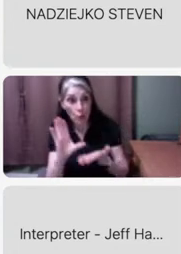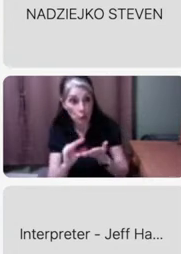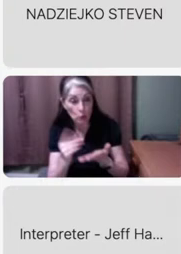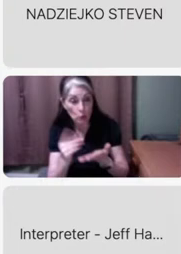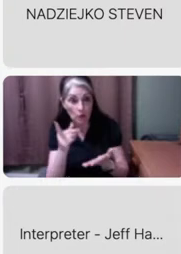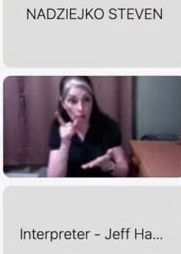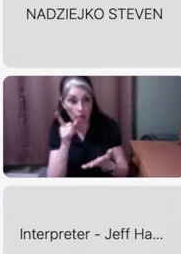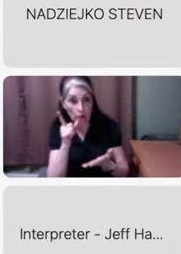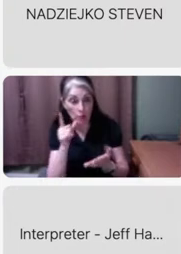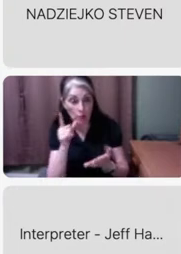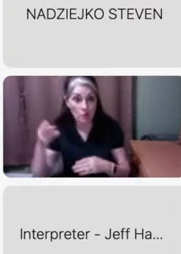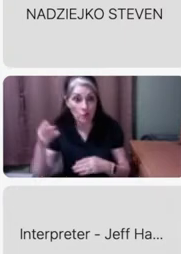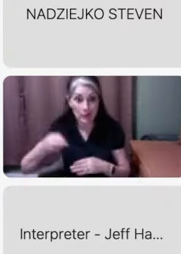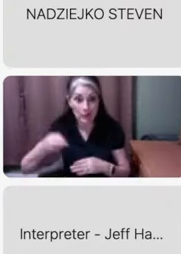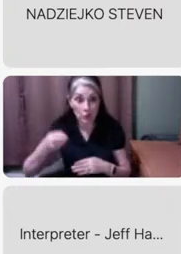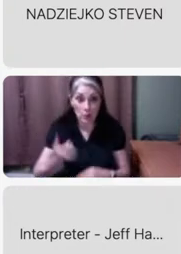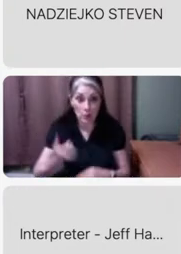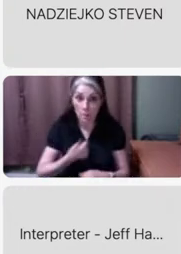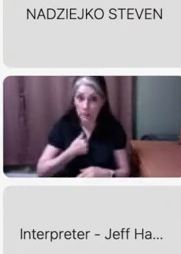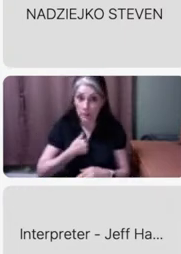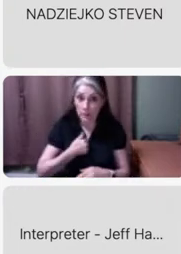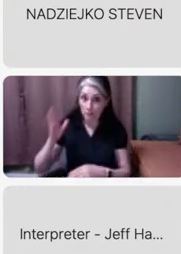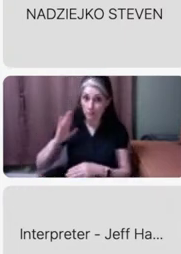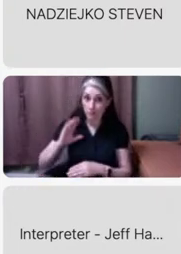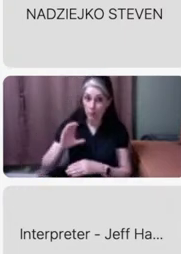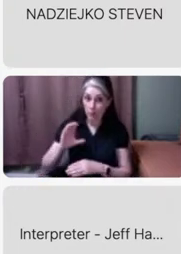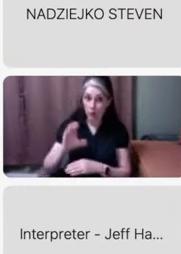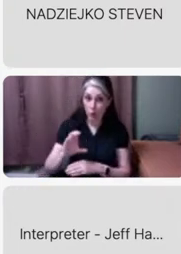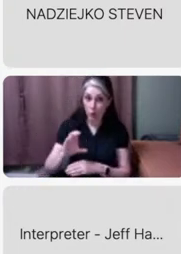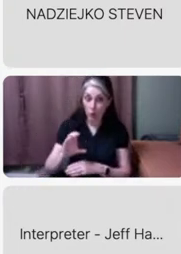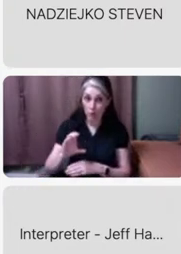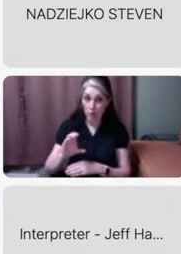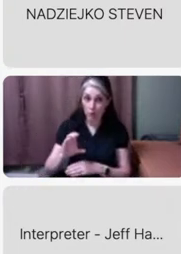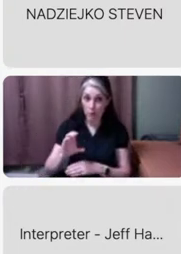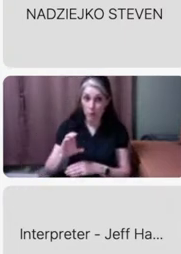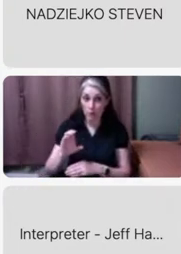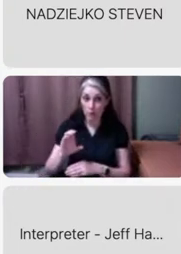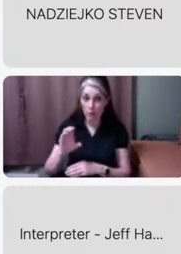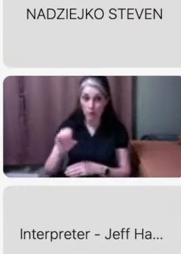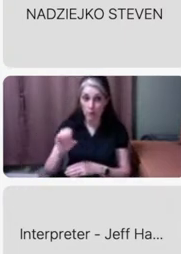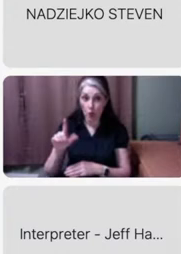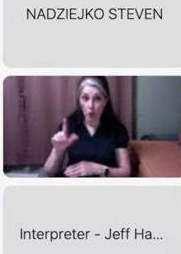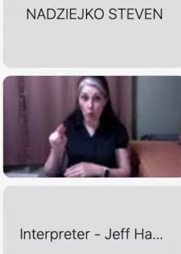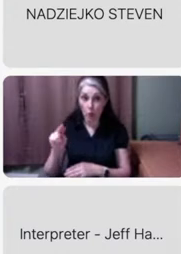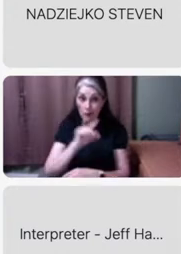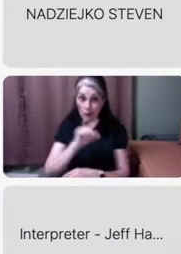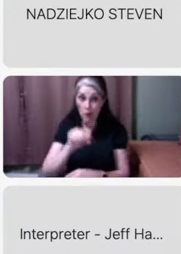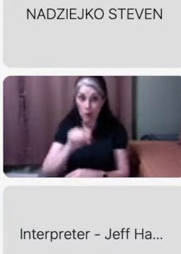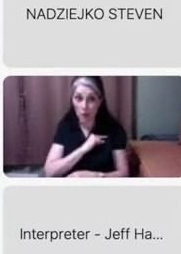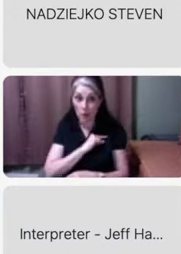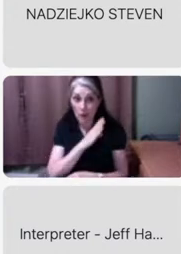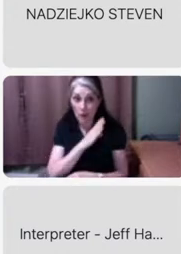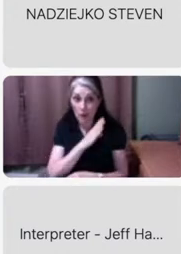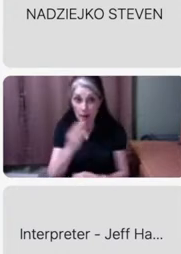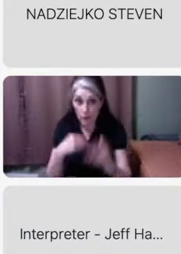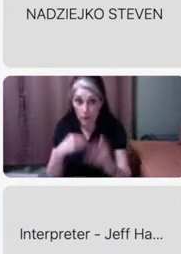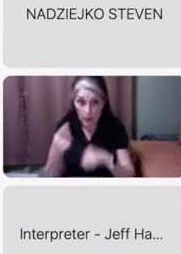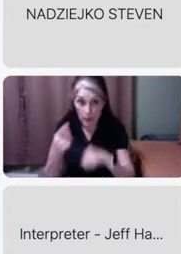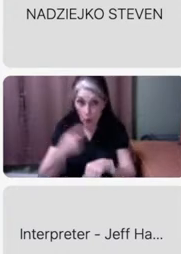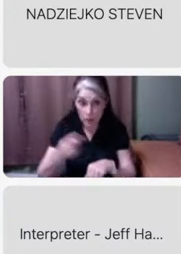when i was a student in columbia unified i qualified for free and reduced lunch i never ate a single lunch from the cafeteria i